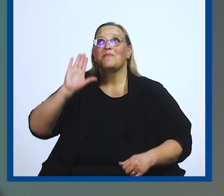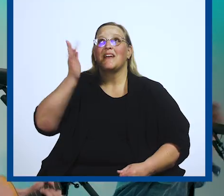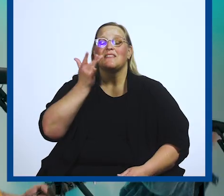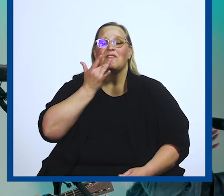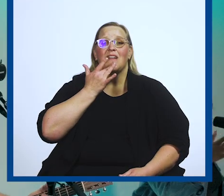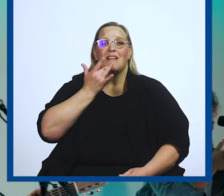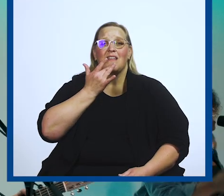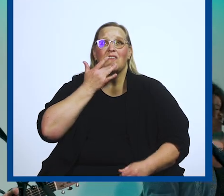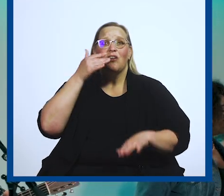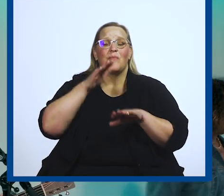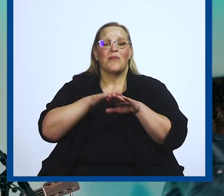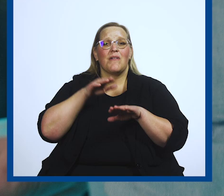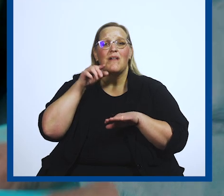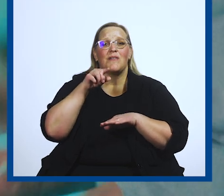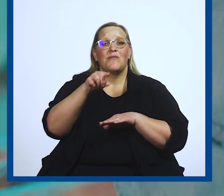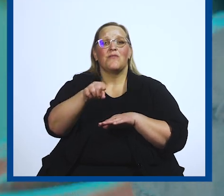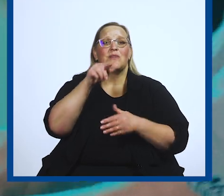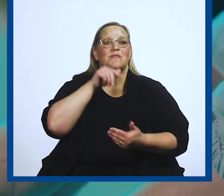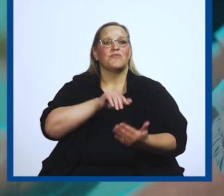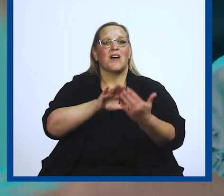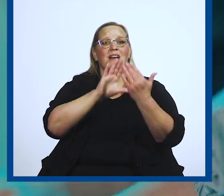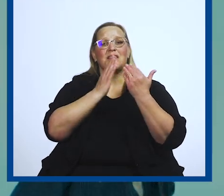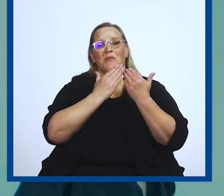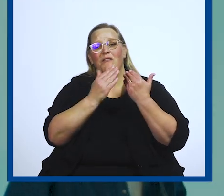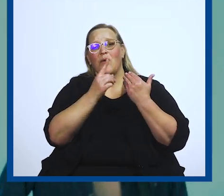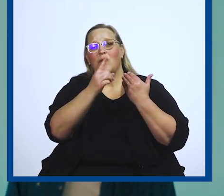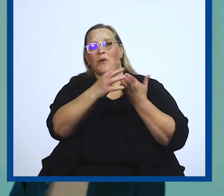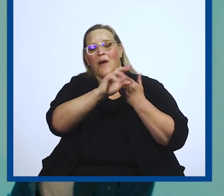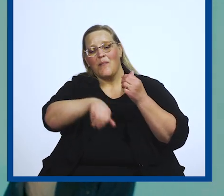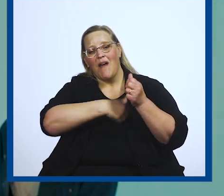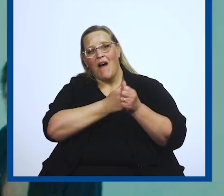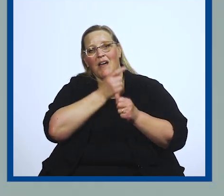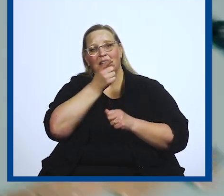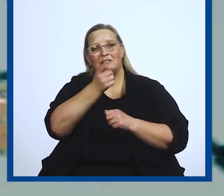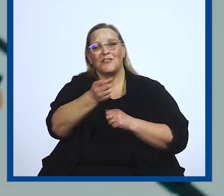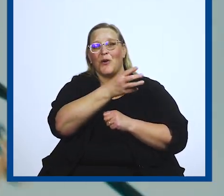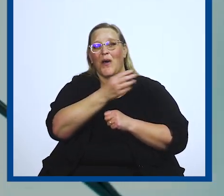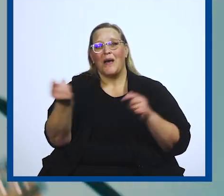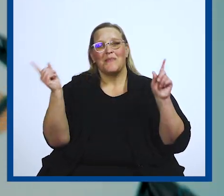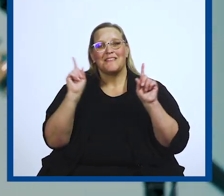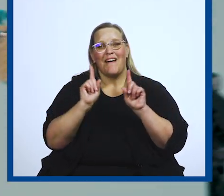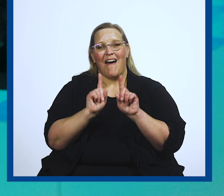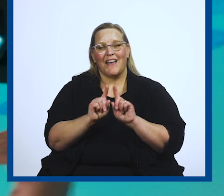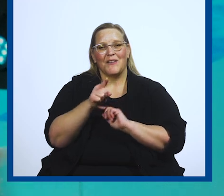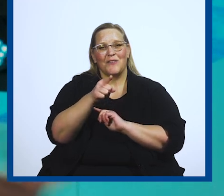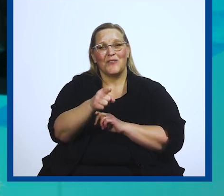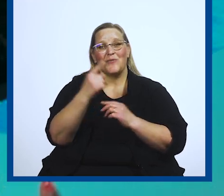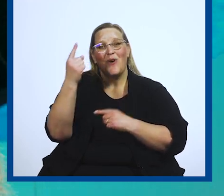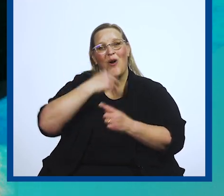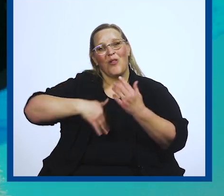mountain, may His presence go before you and behind you and beside you,